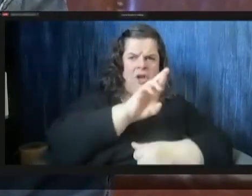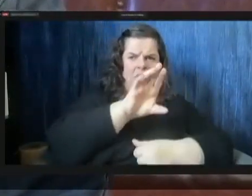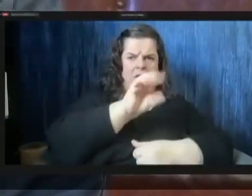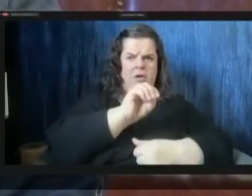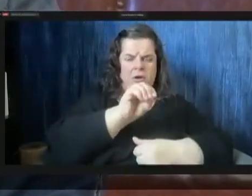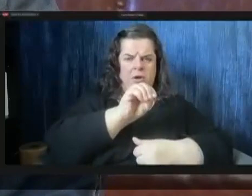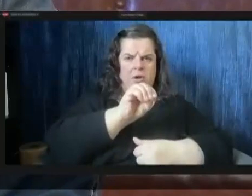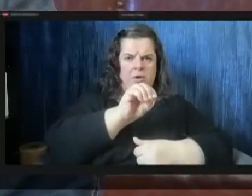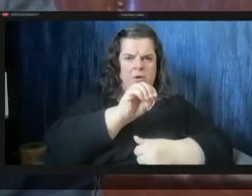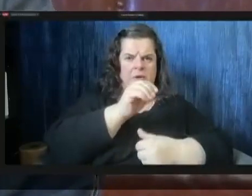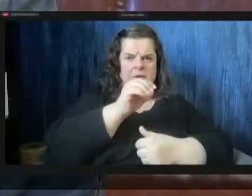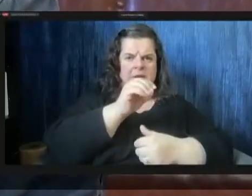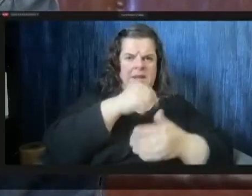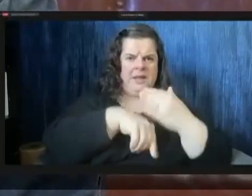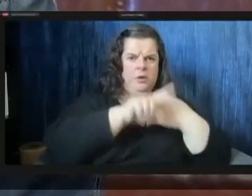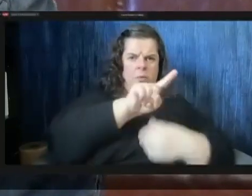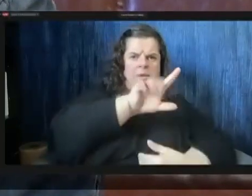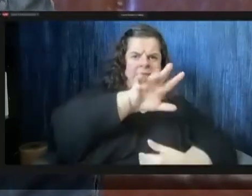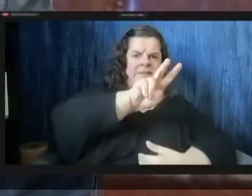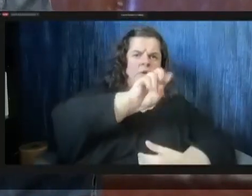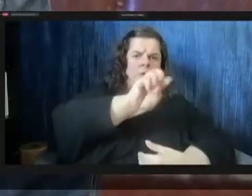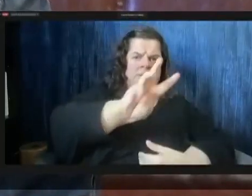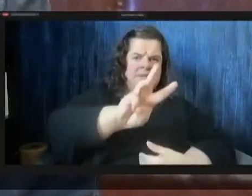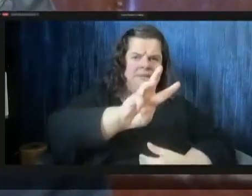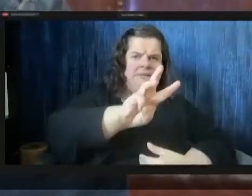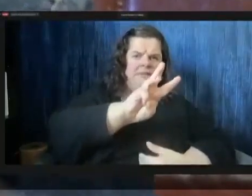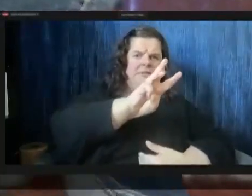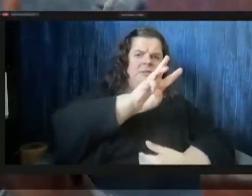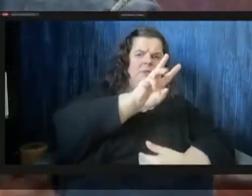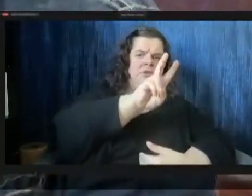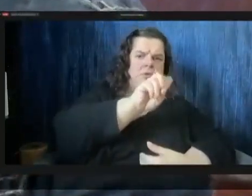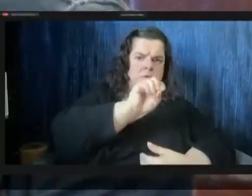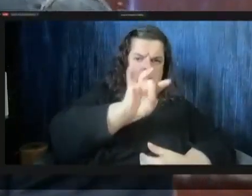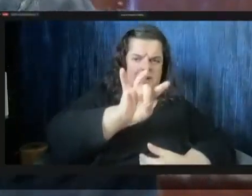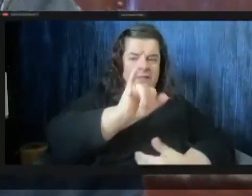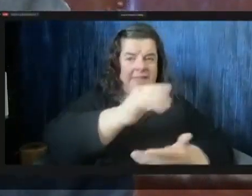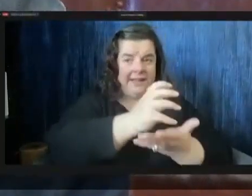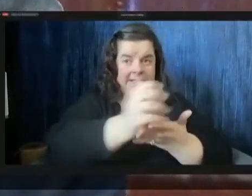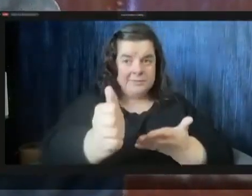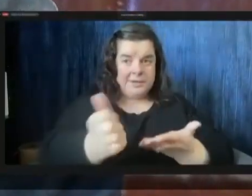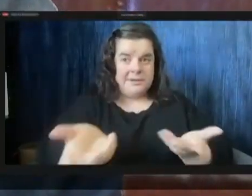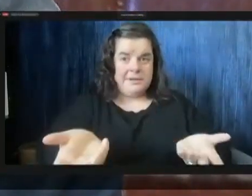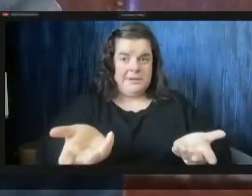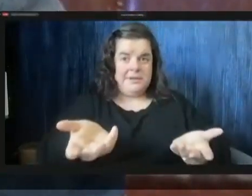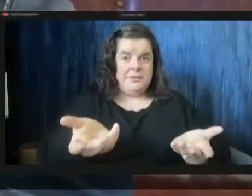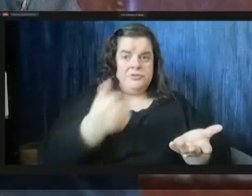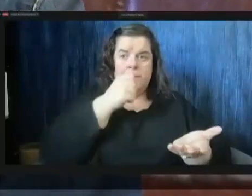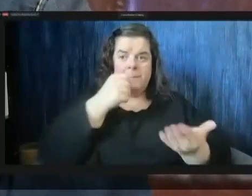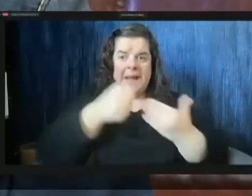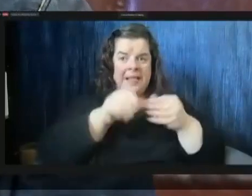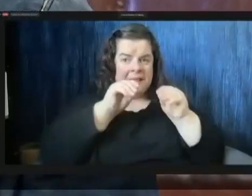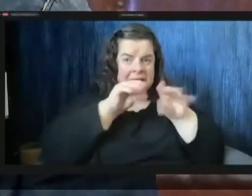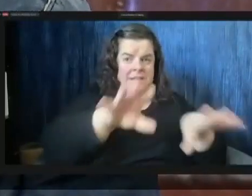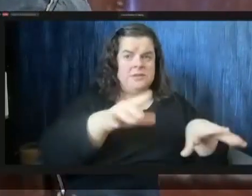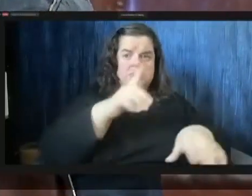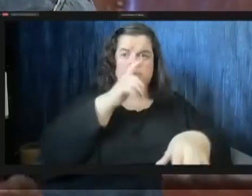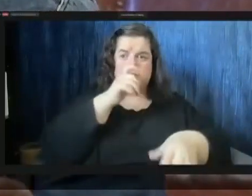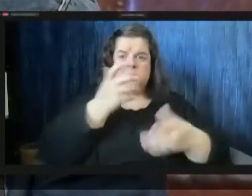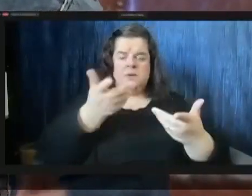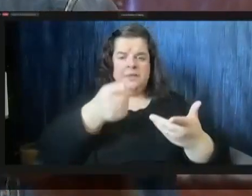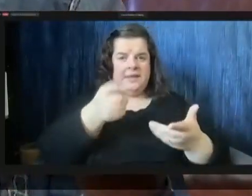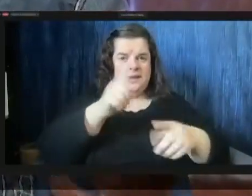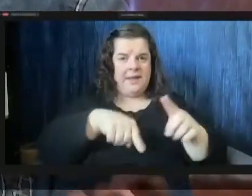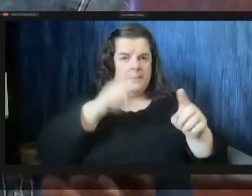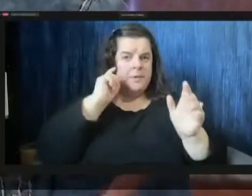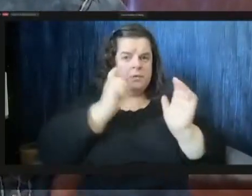in the 15206 and 208 area code has expired. So who'd you all put y'all's mailing list out to? Because they can't be recognized as an